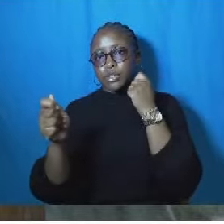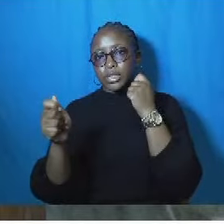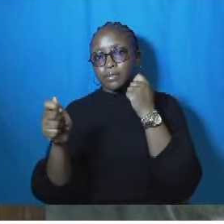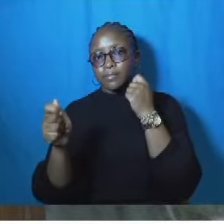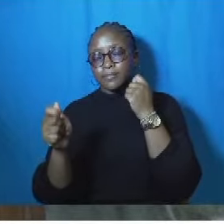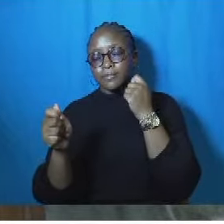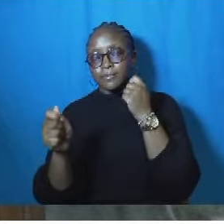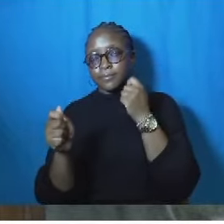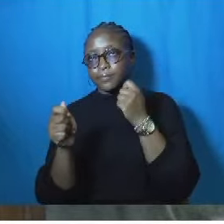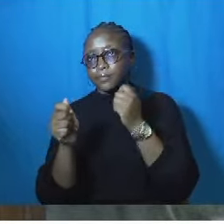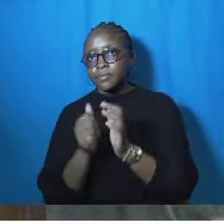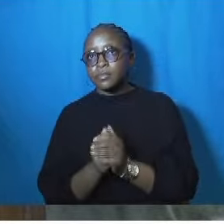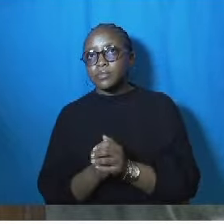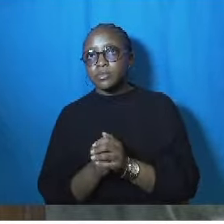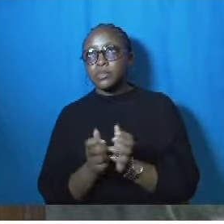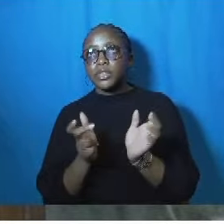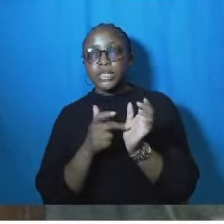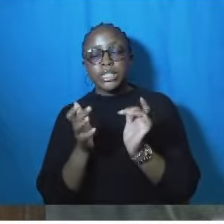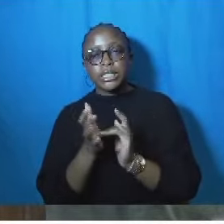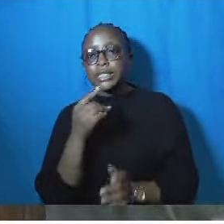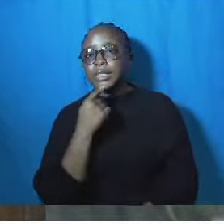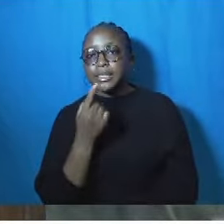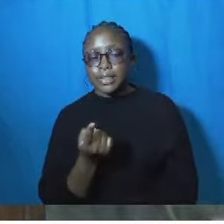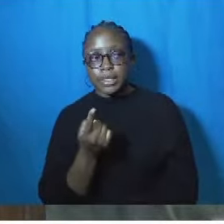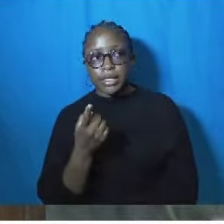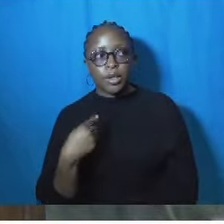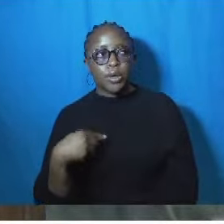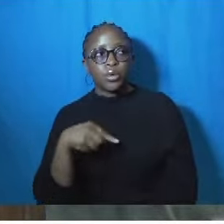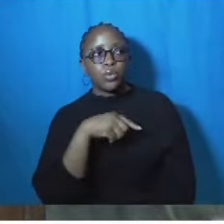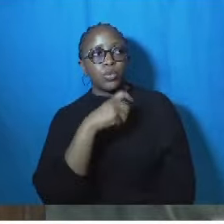Jesus prayed we ought to be one.